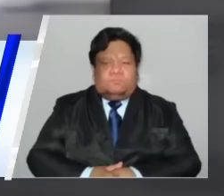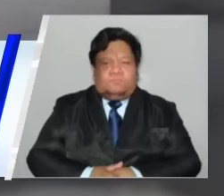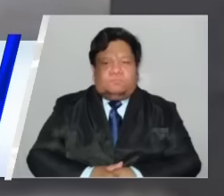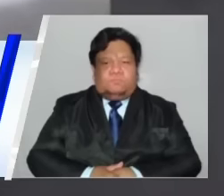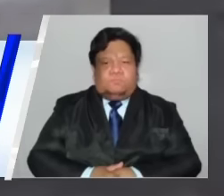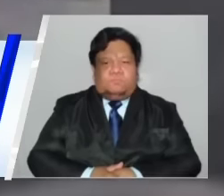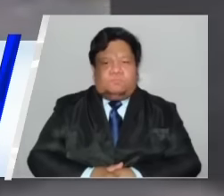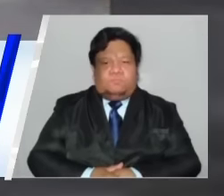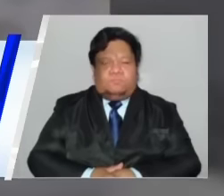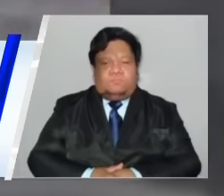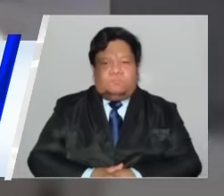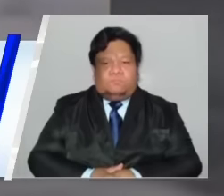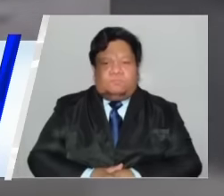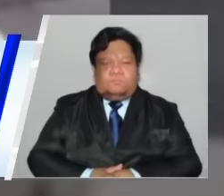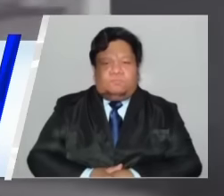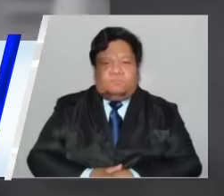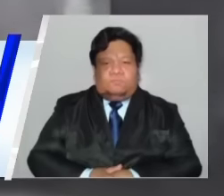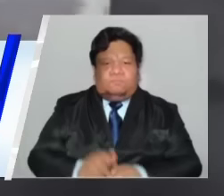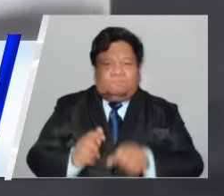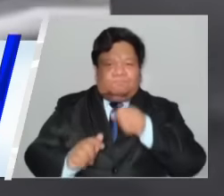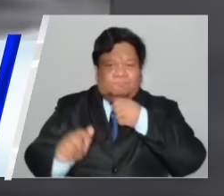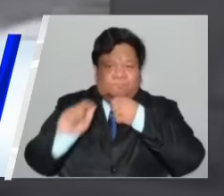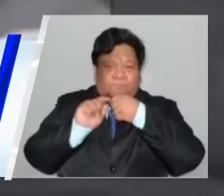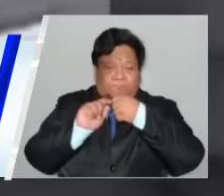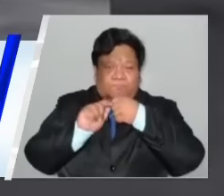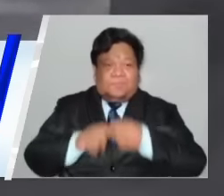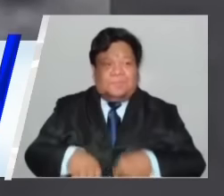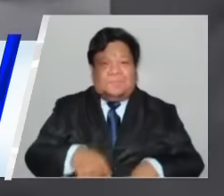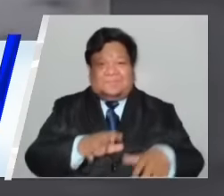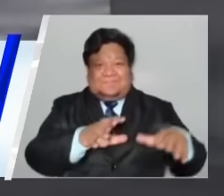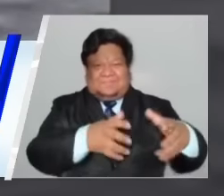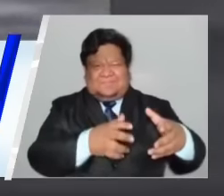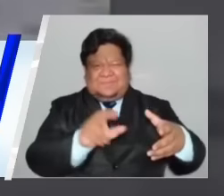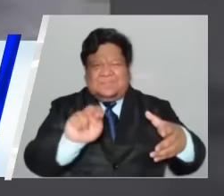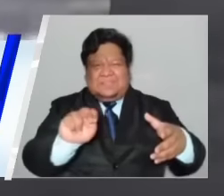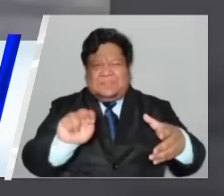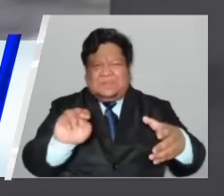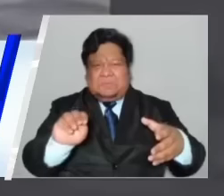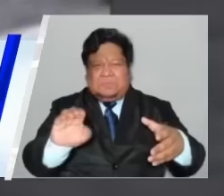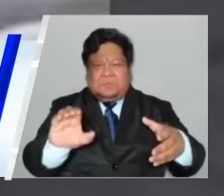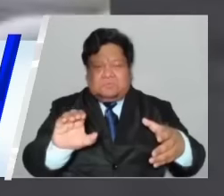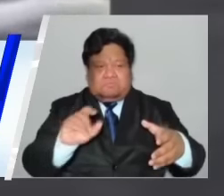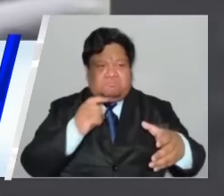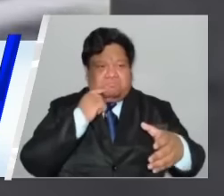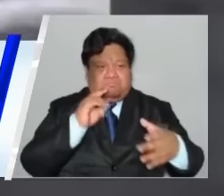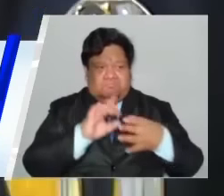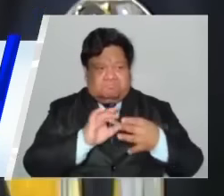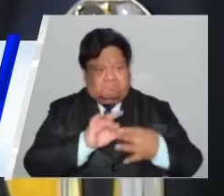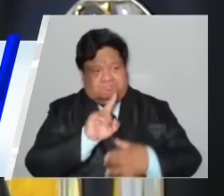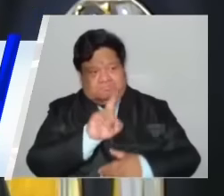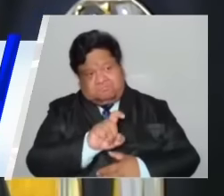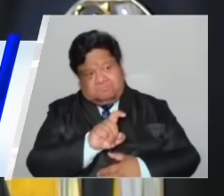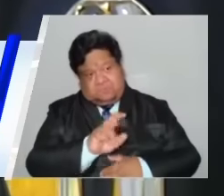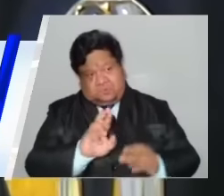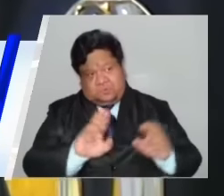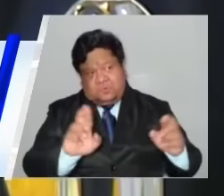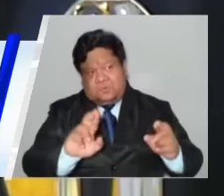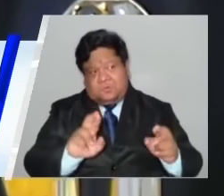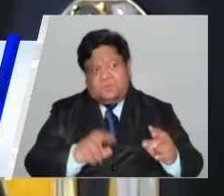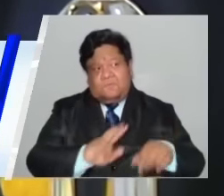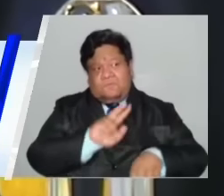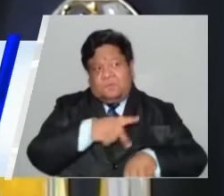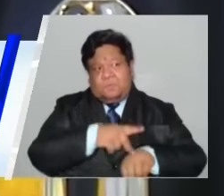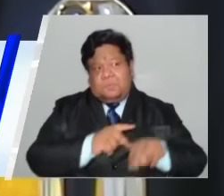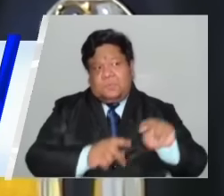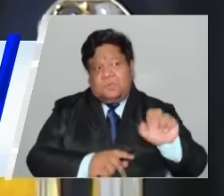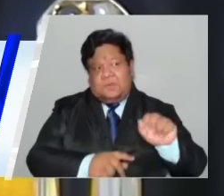Tinanong ang National Maritime Council kung panahon na bang tapatan ito ng Pilipinas ng Philippine Navy. that want to happen is actually